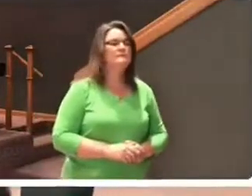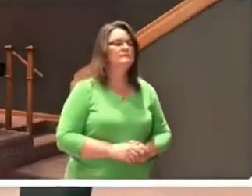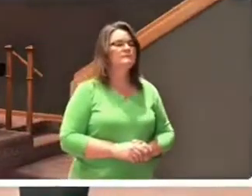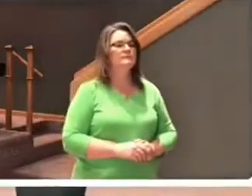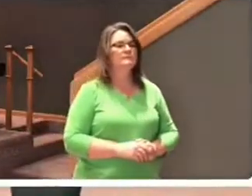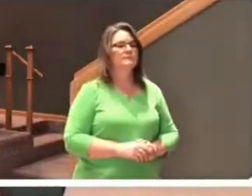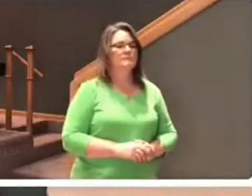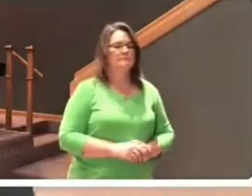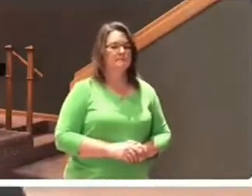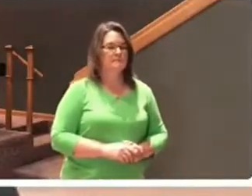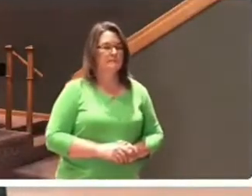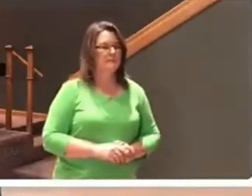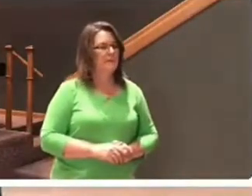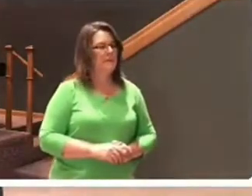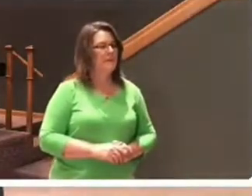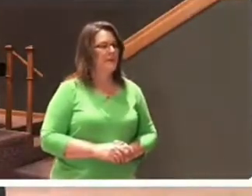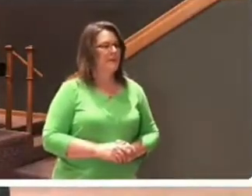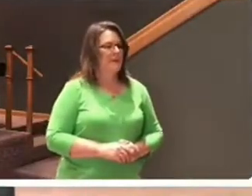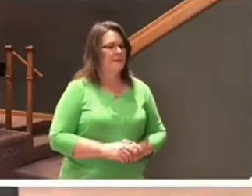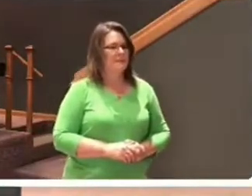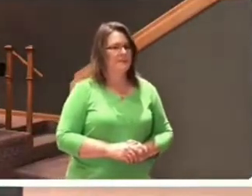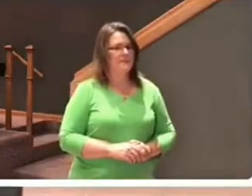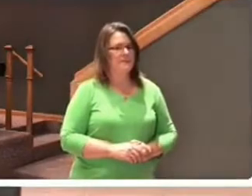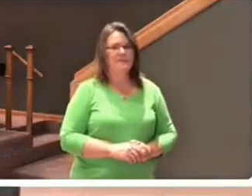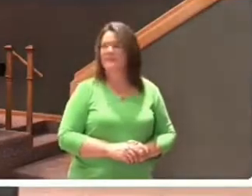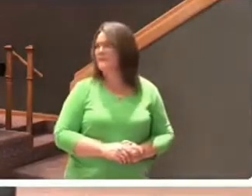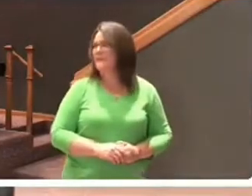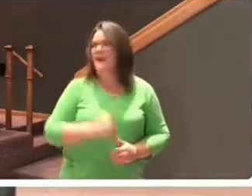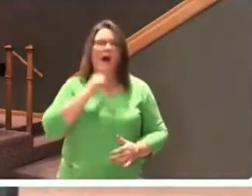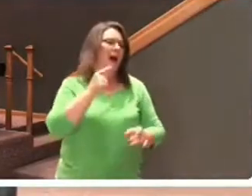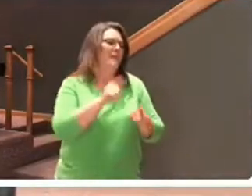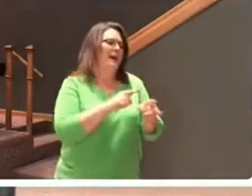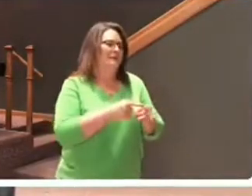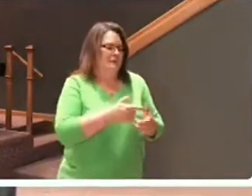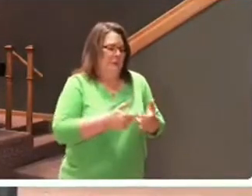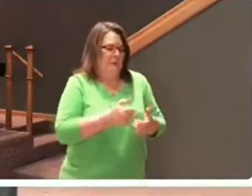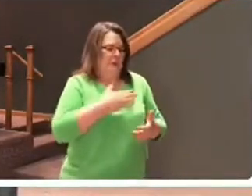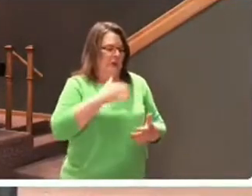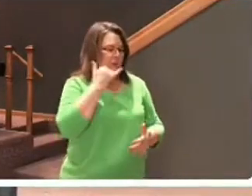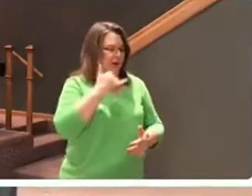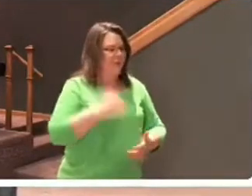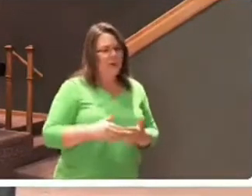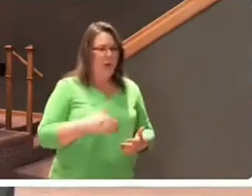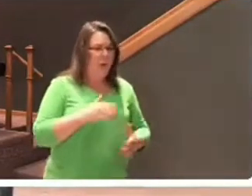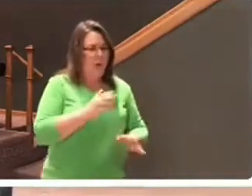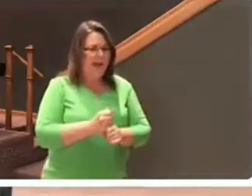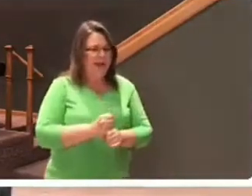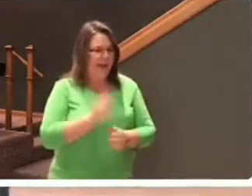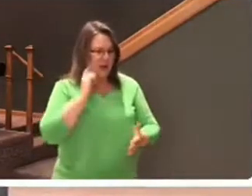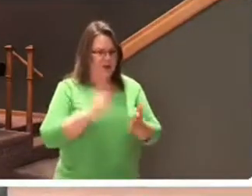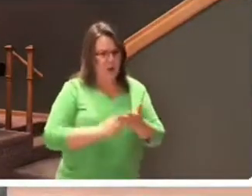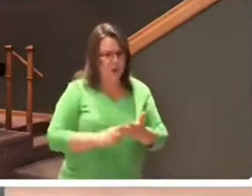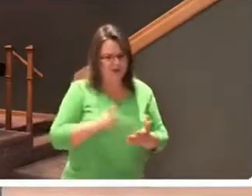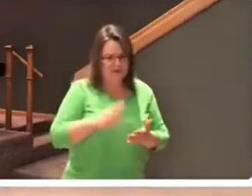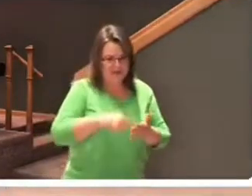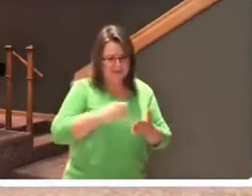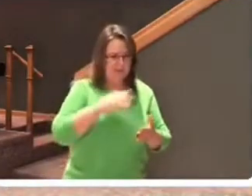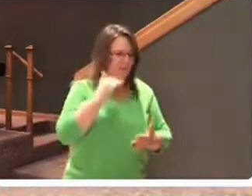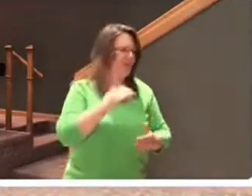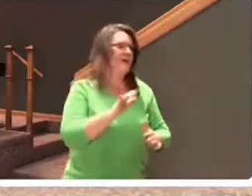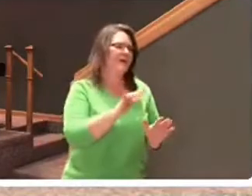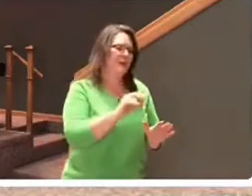I put out I'm not just surfing my phone here, so. Hold on, I got a notification.